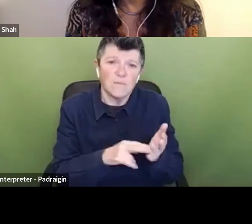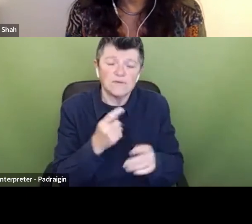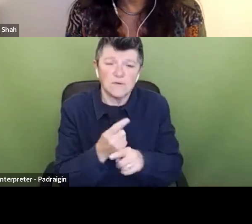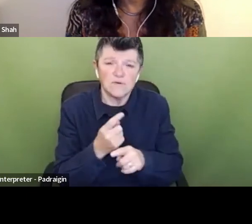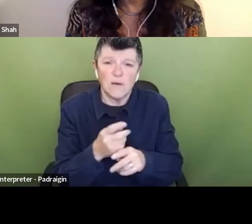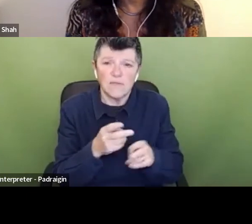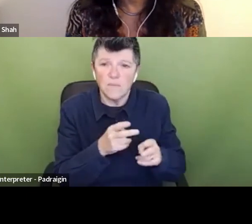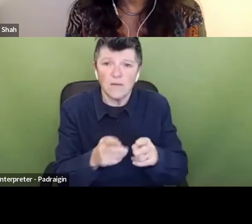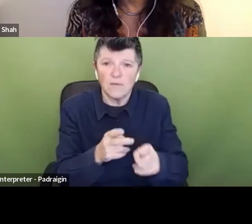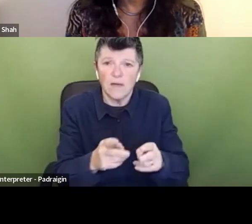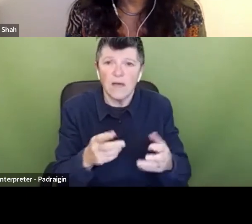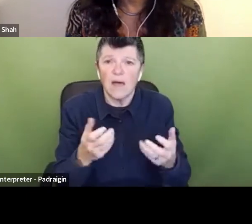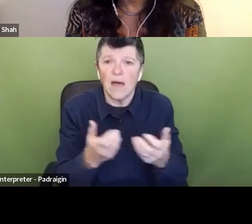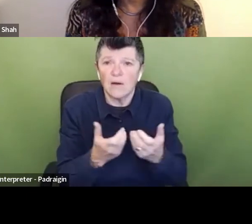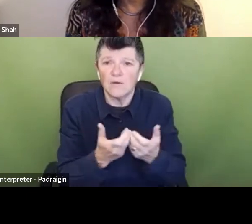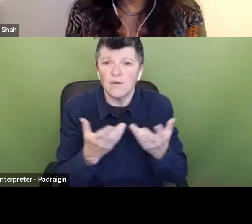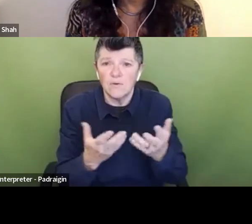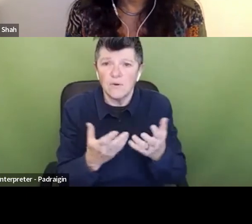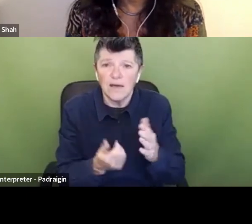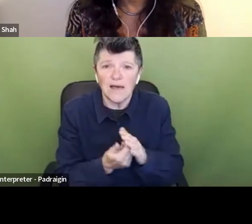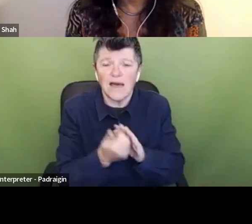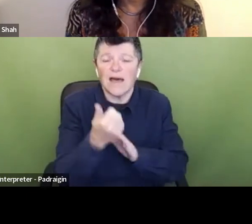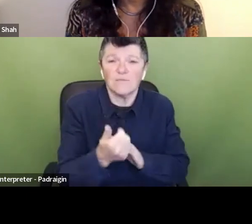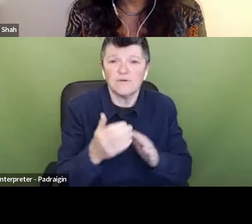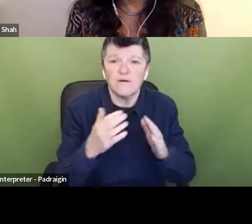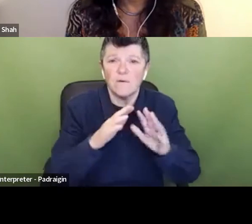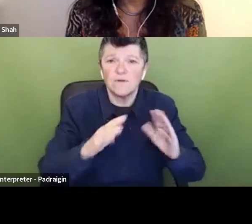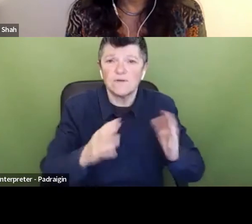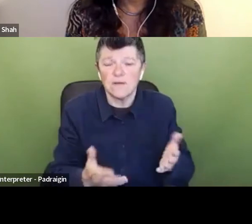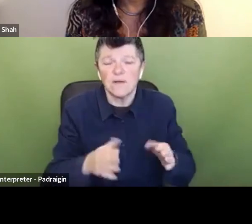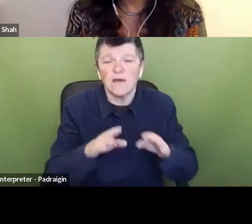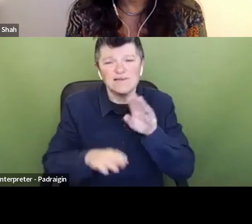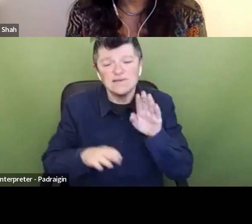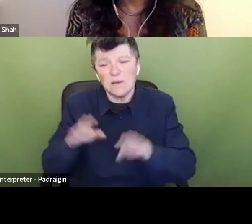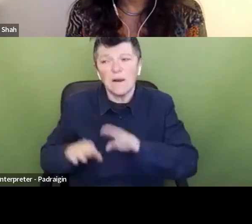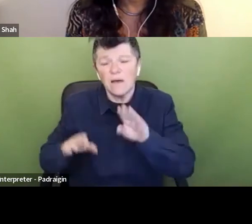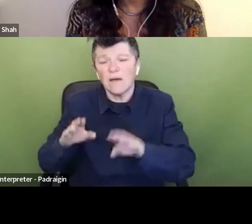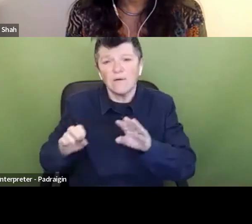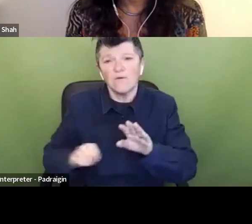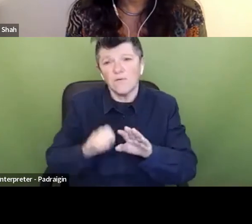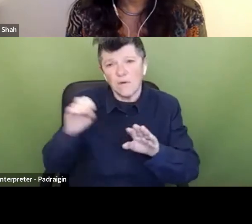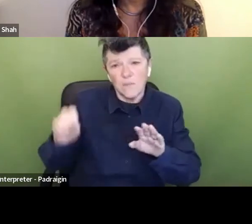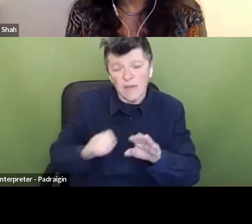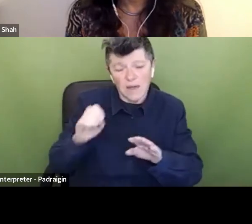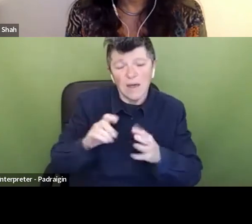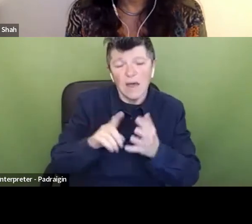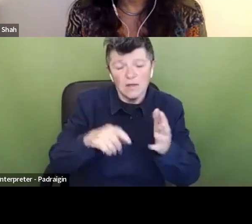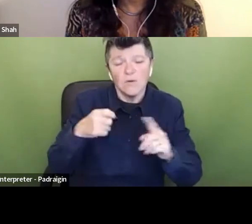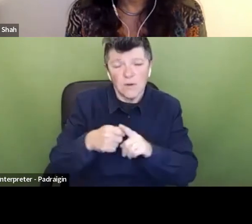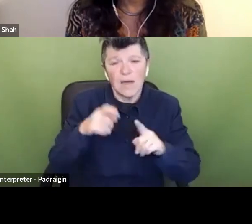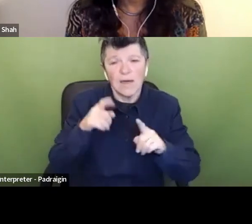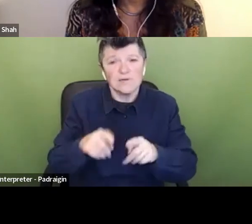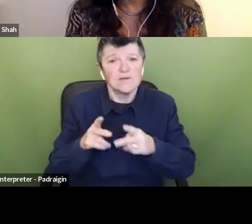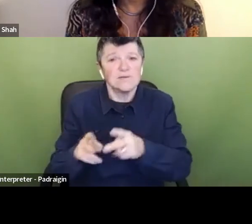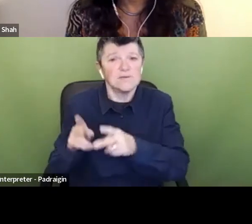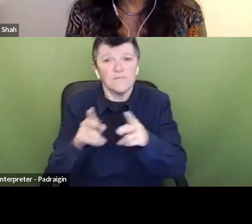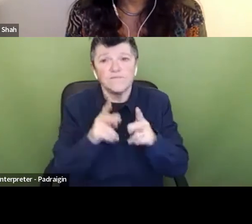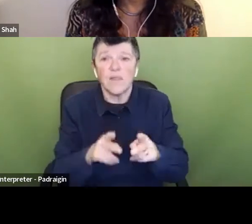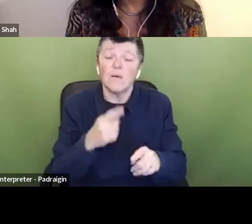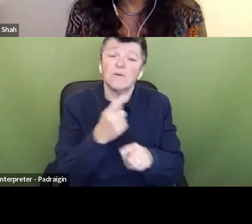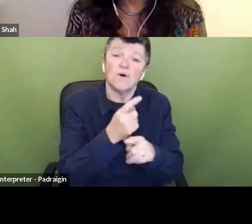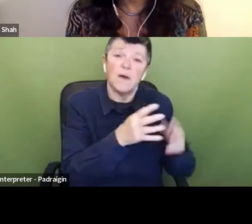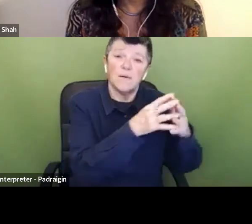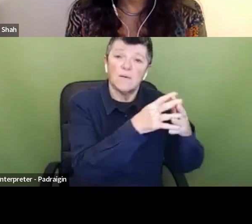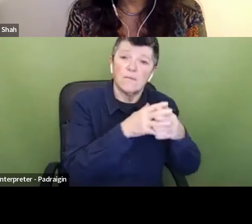homelessness are very, very similar across the European ecosystems, including the UK. I think once we talk about the US, we're